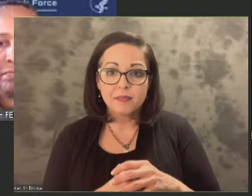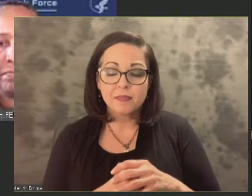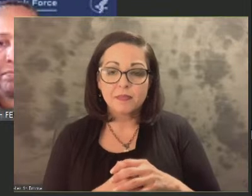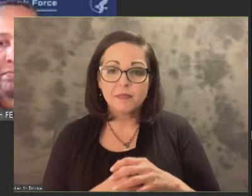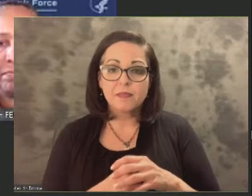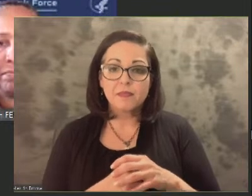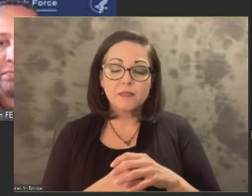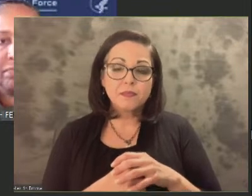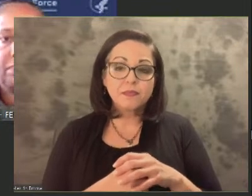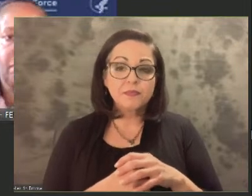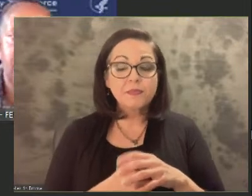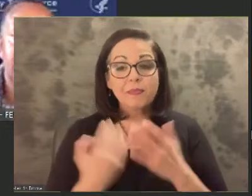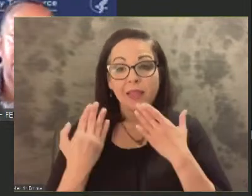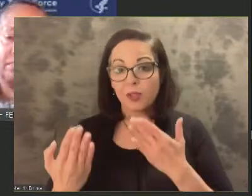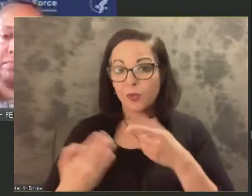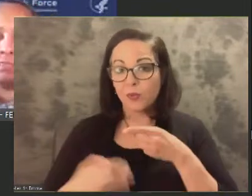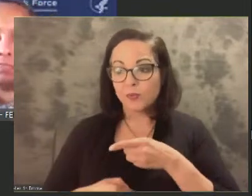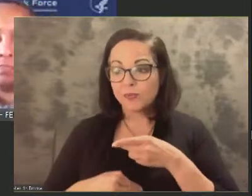Thank you.